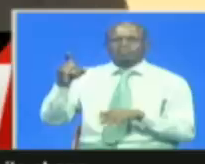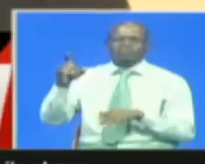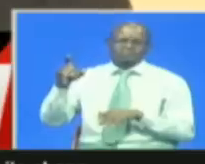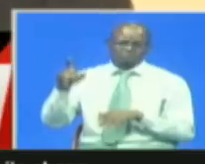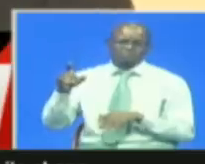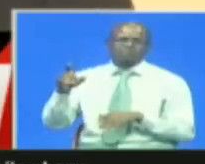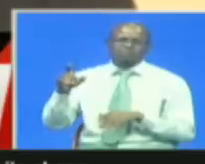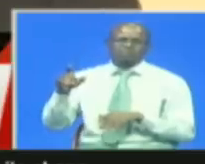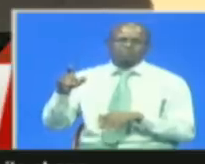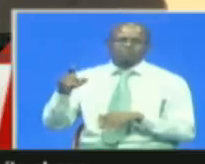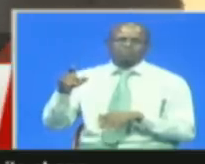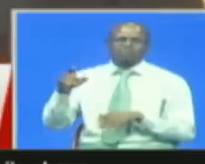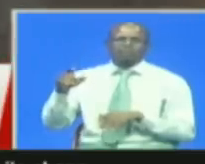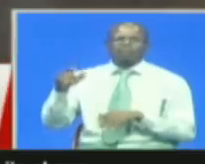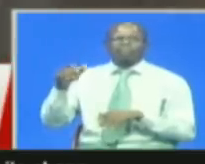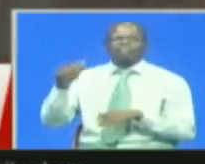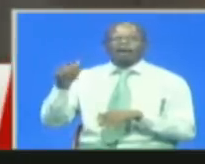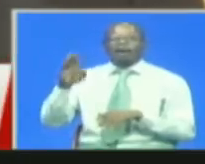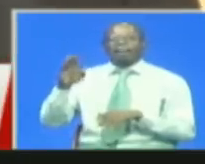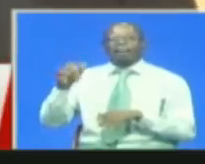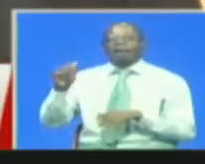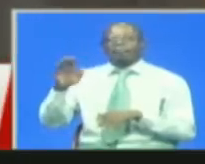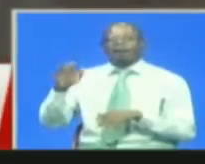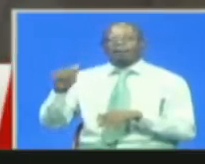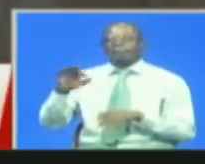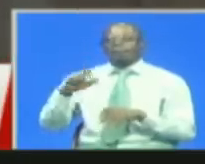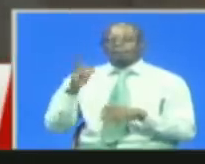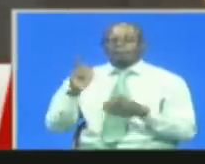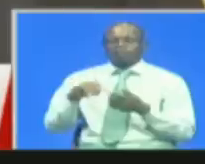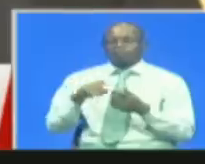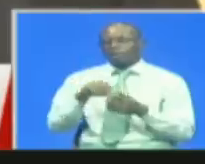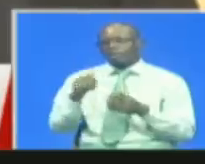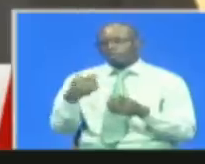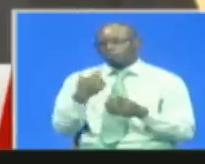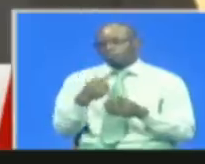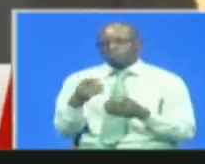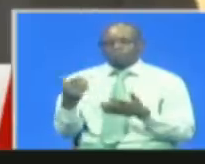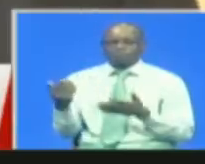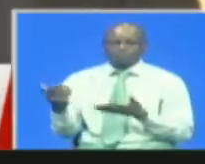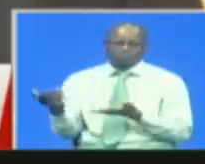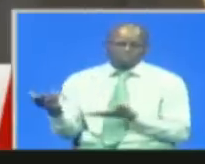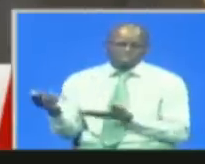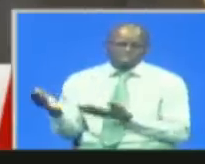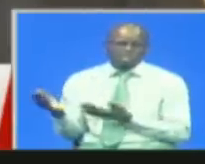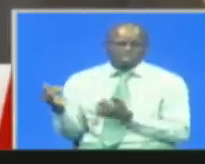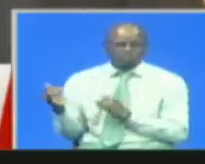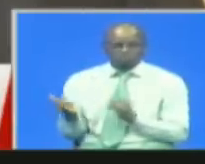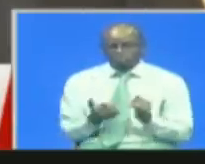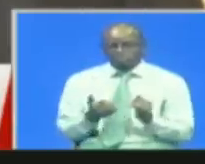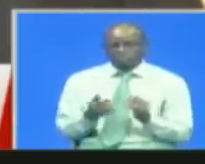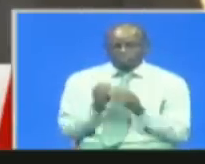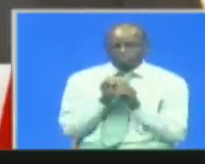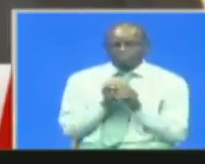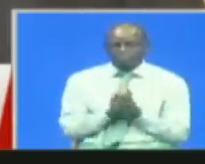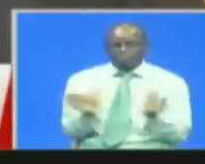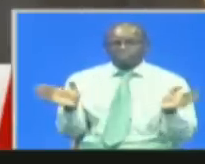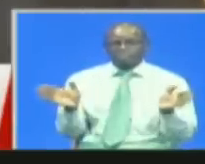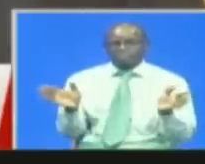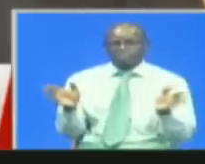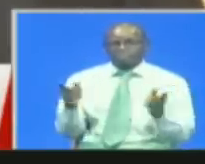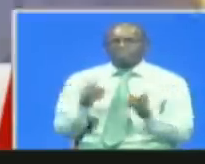Johannesburg, and others who have introduced decent public transport and systems that